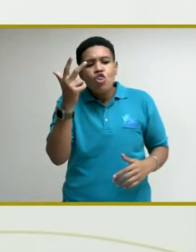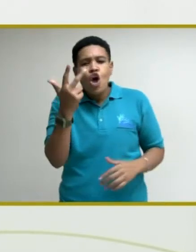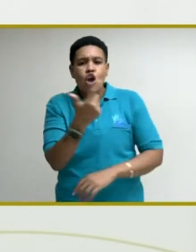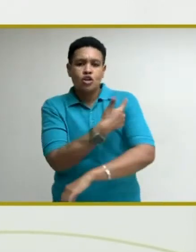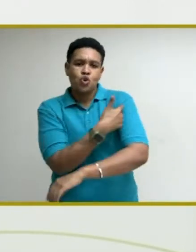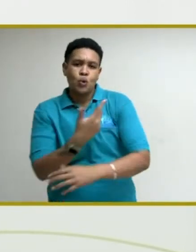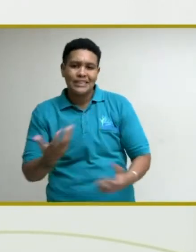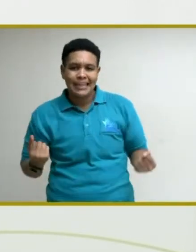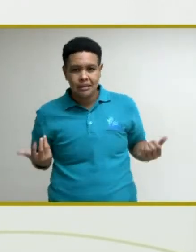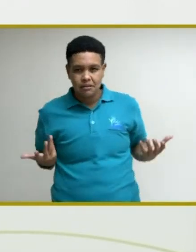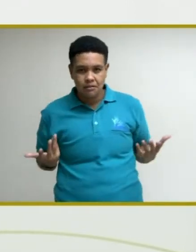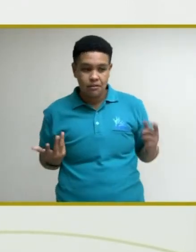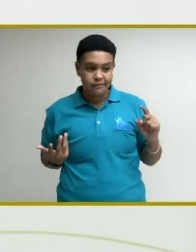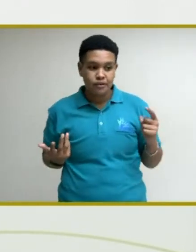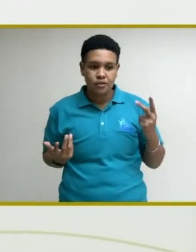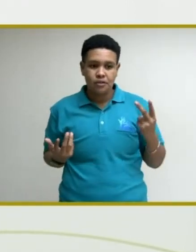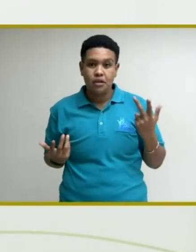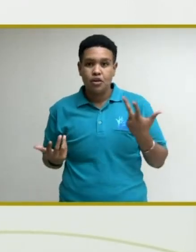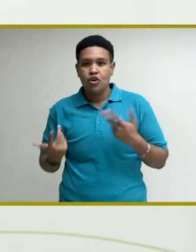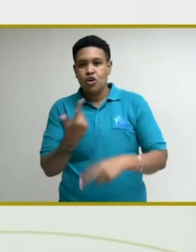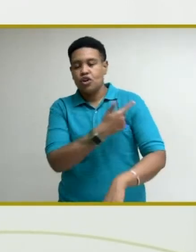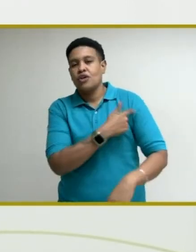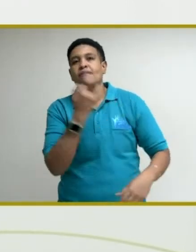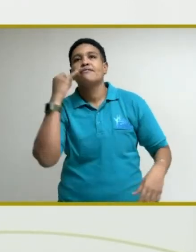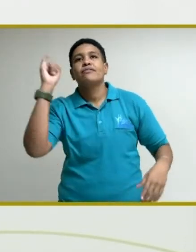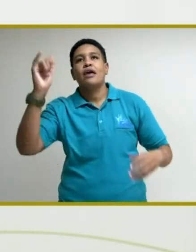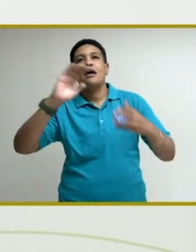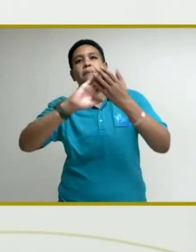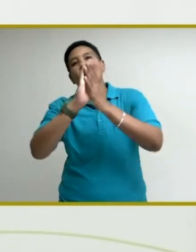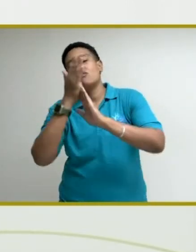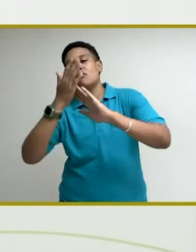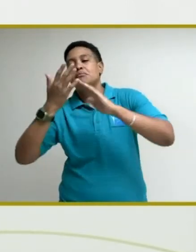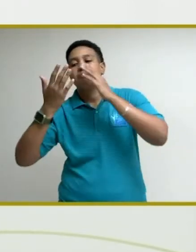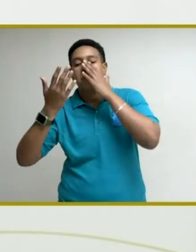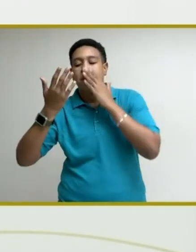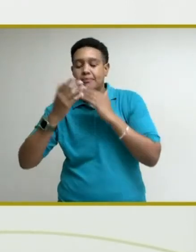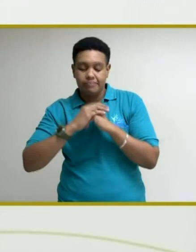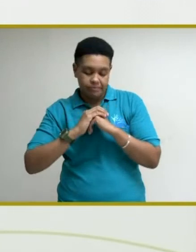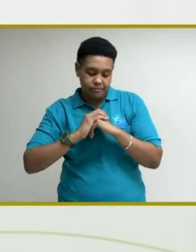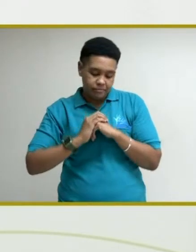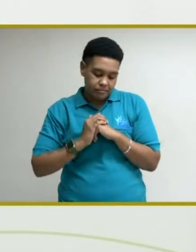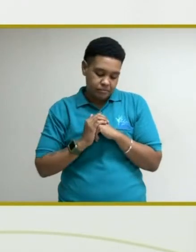doses. So if that becomes a